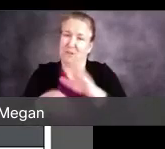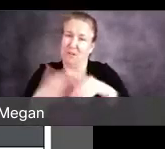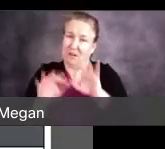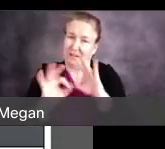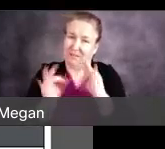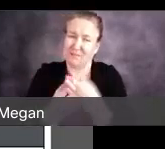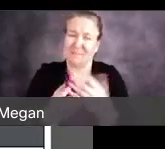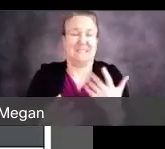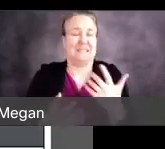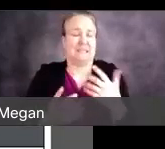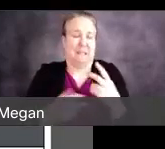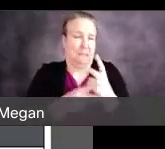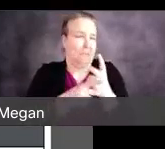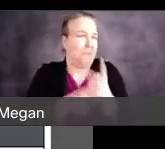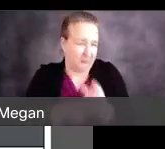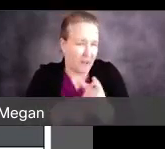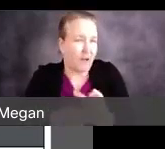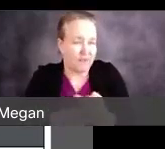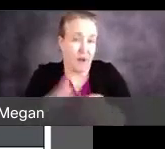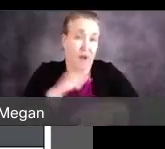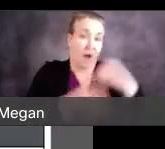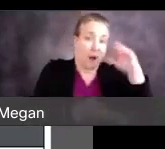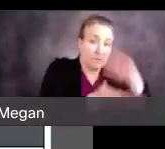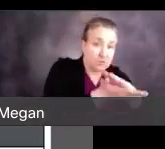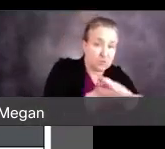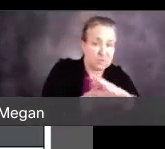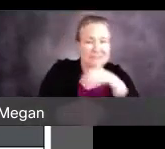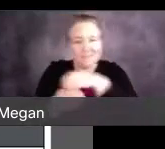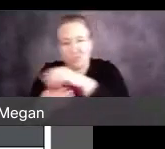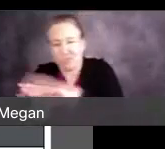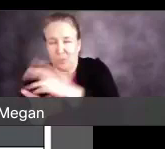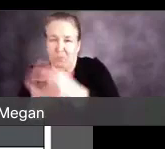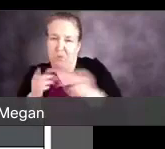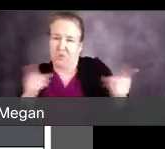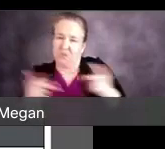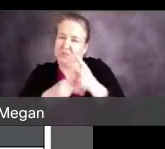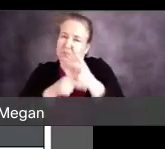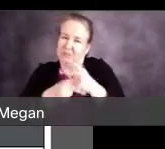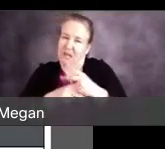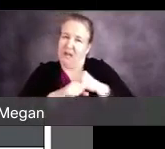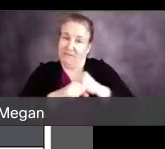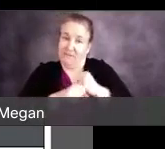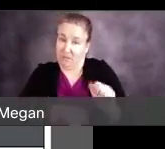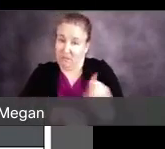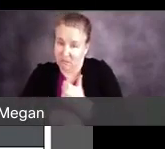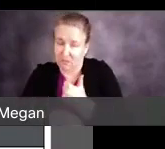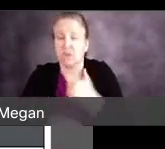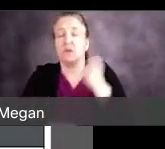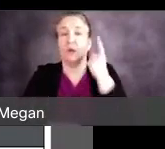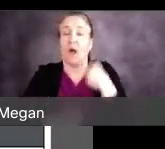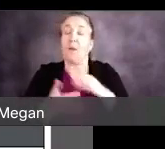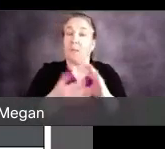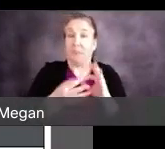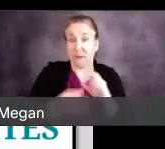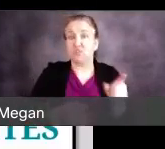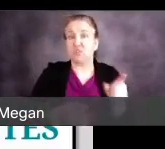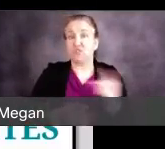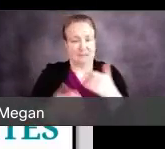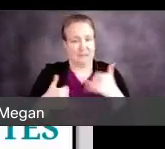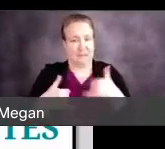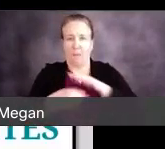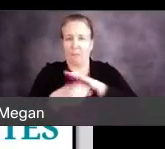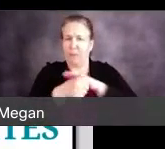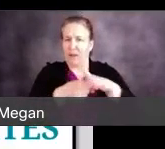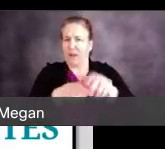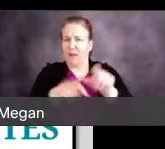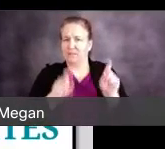careful, both outside of school and inside of school. As I mentioned, we continue to have plenty of testing,